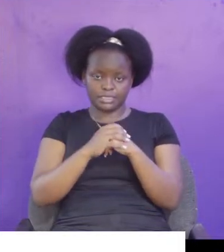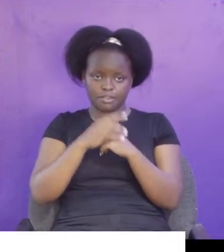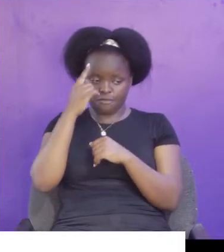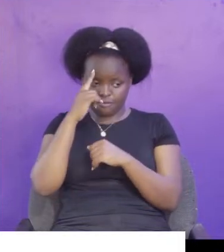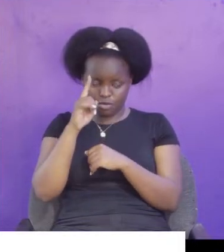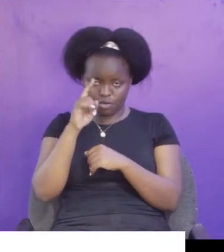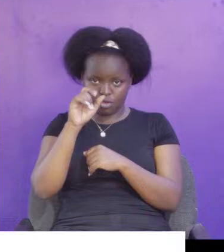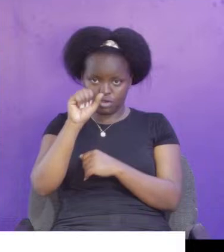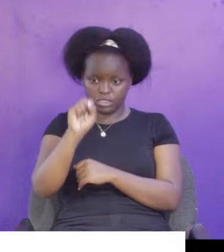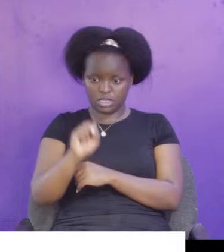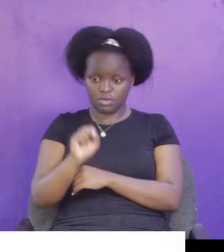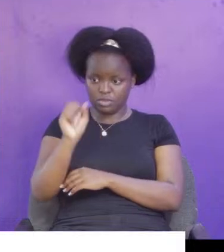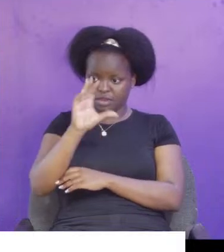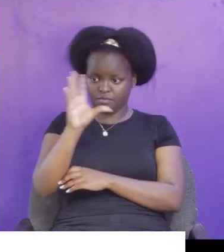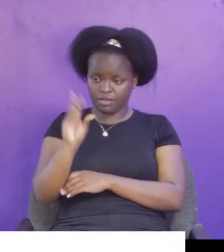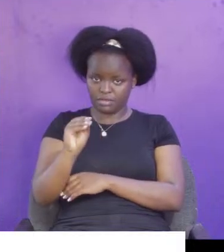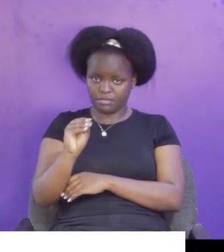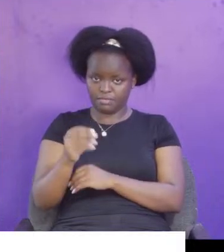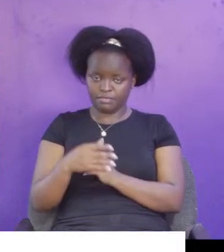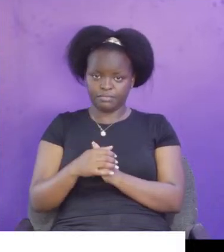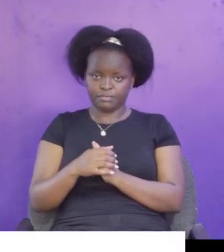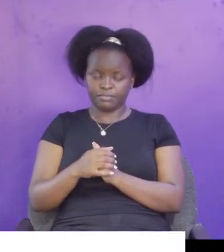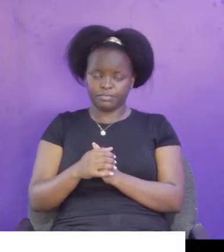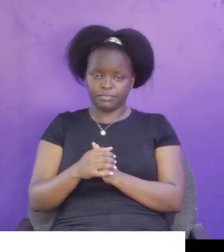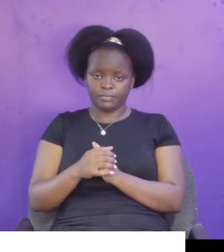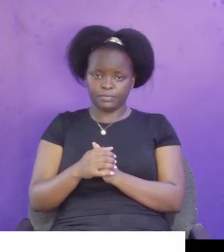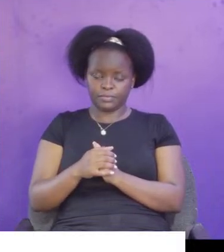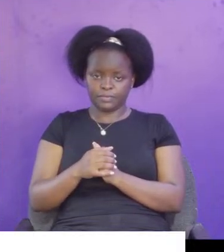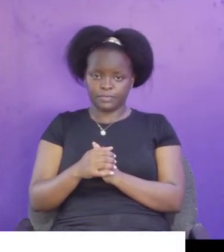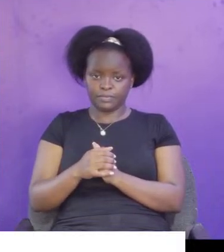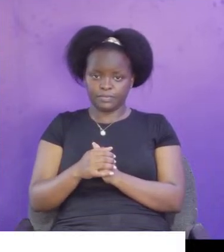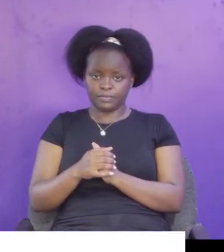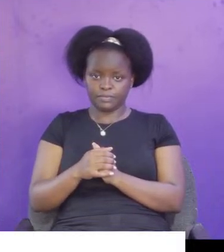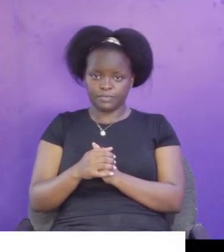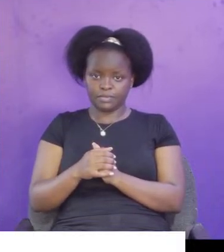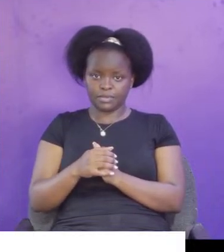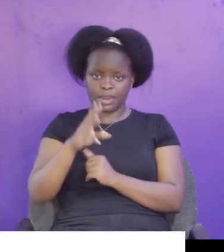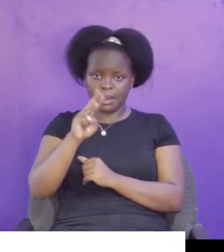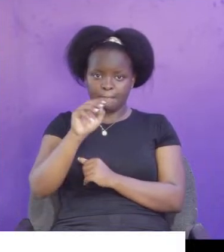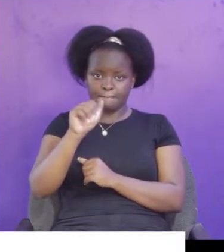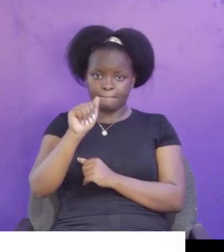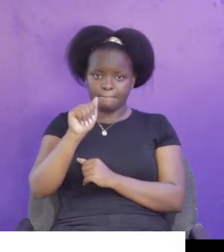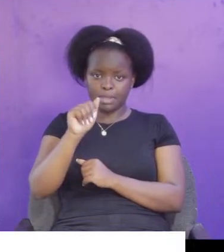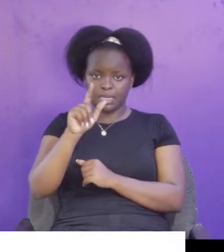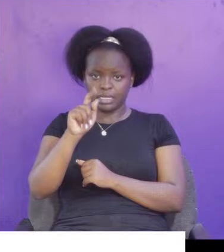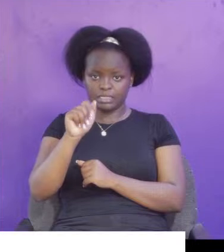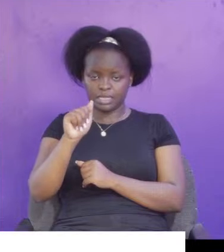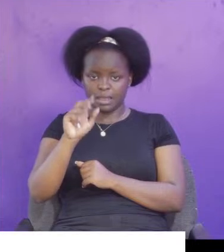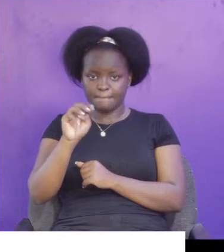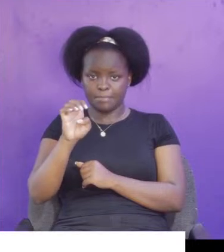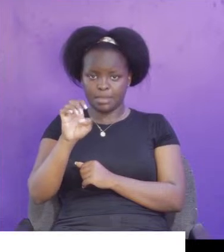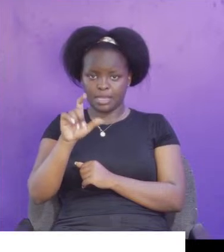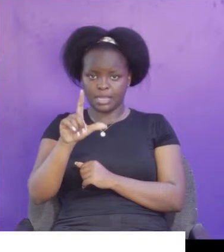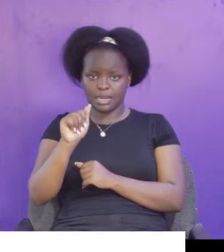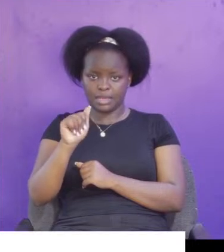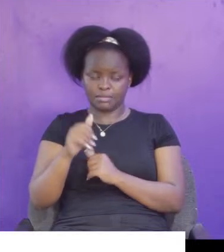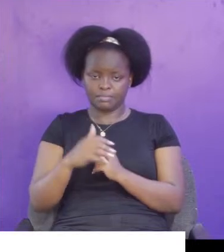Africa, His Excellency Matamela Cyril Ramaphosa,